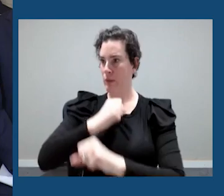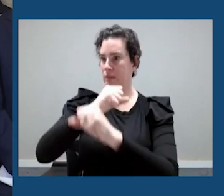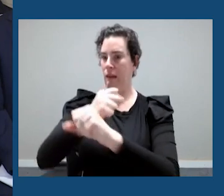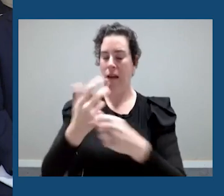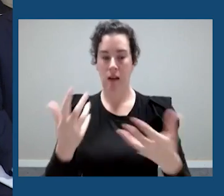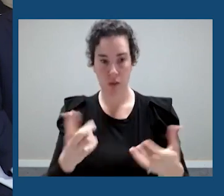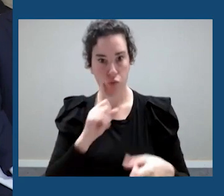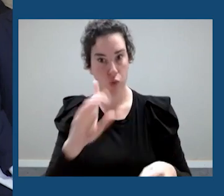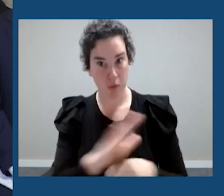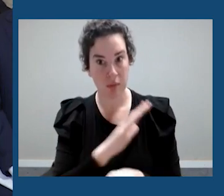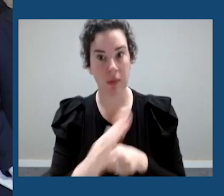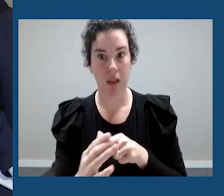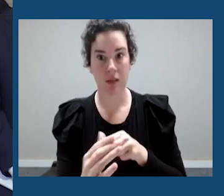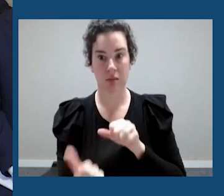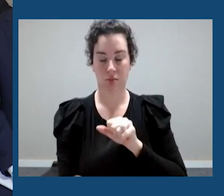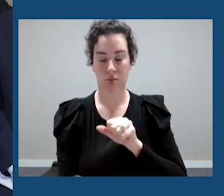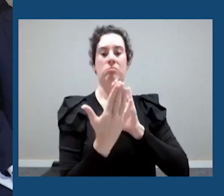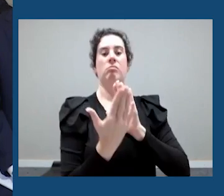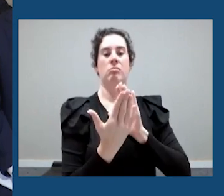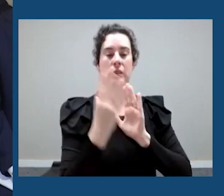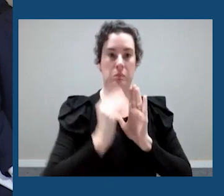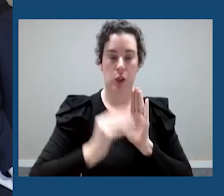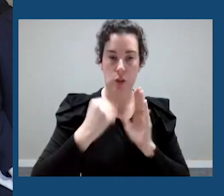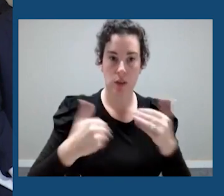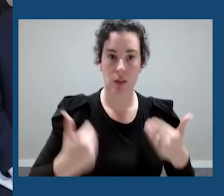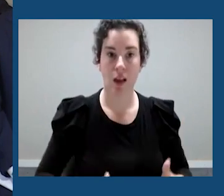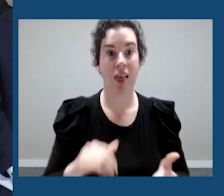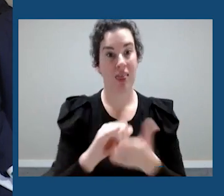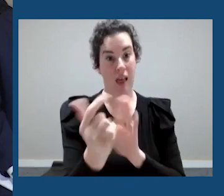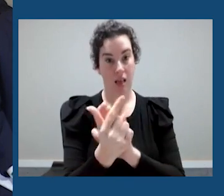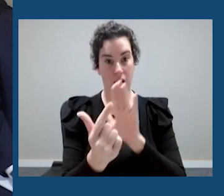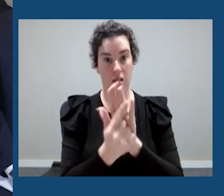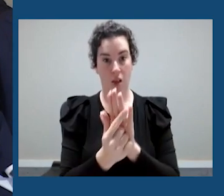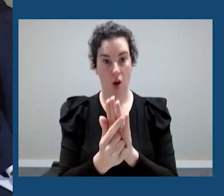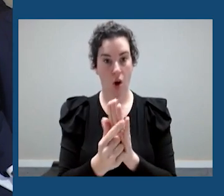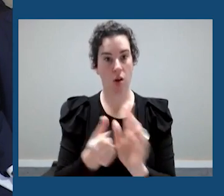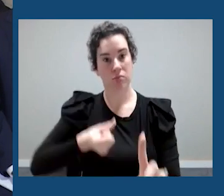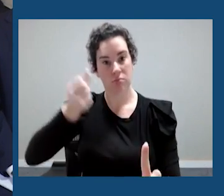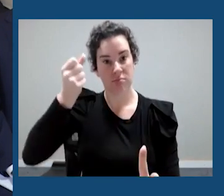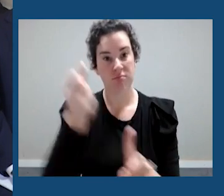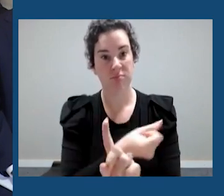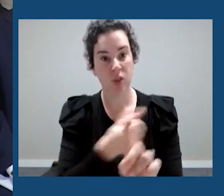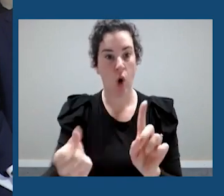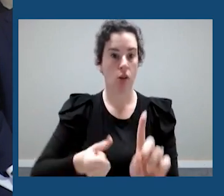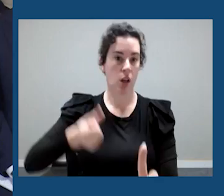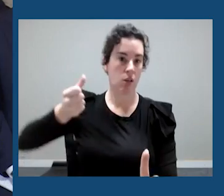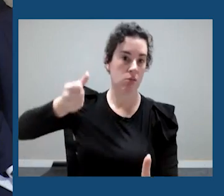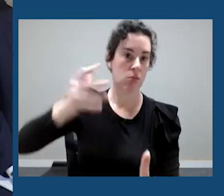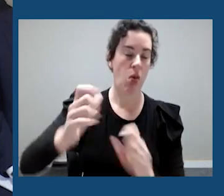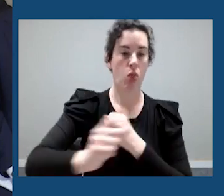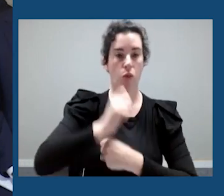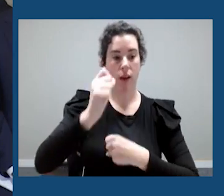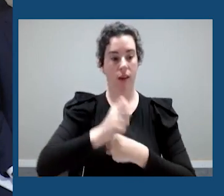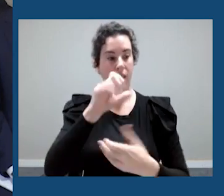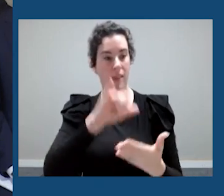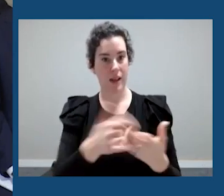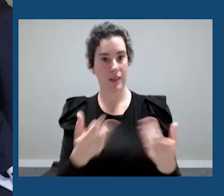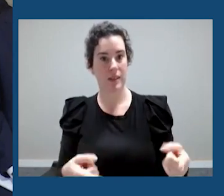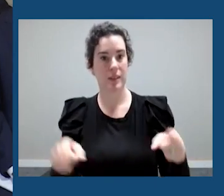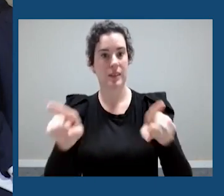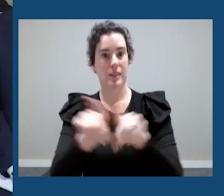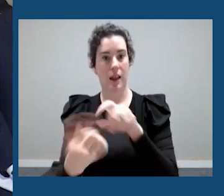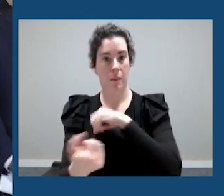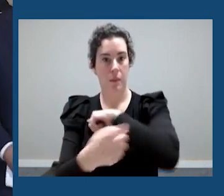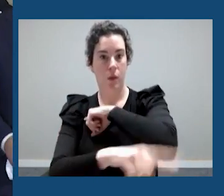line. And under this law, assaulting a retail worker would carry the same elevated penalties that we have in place for assaulting a first